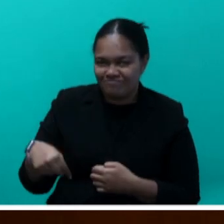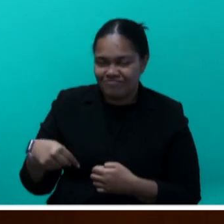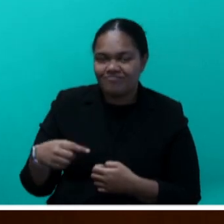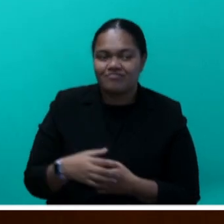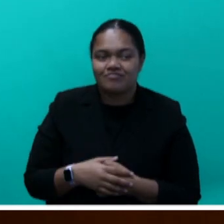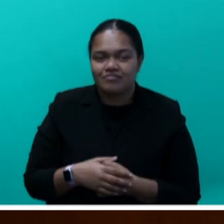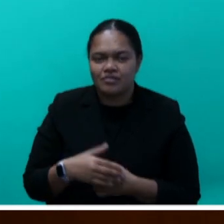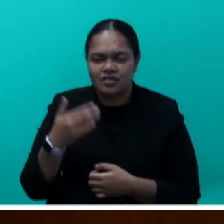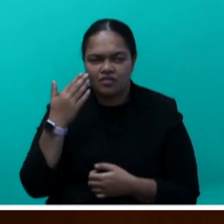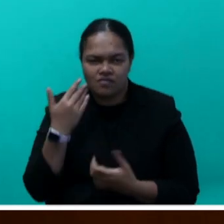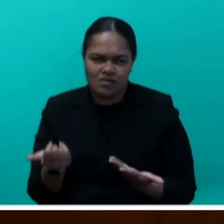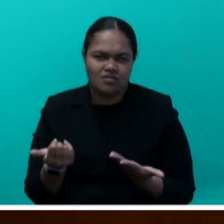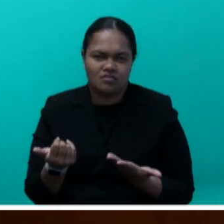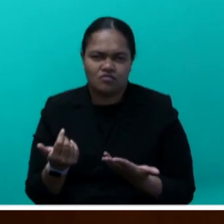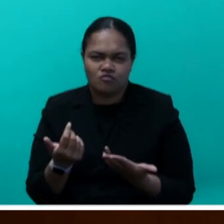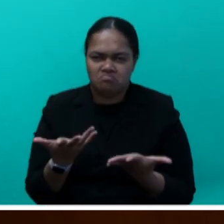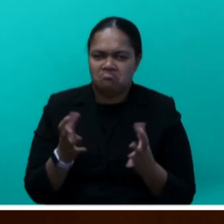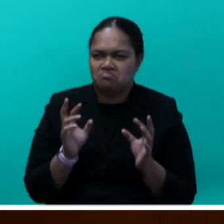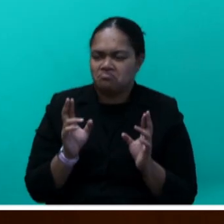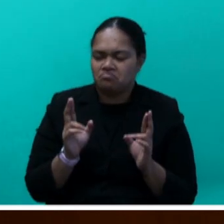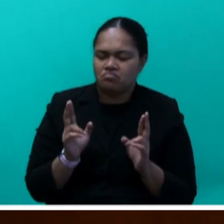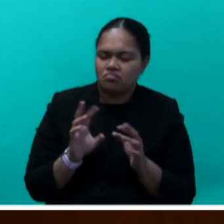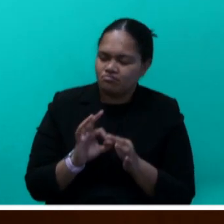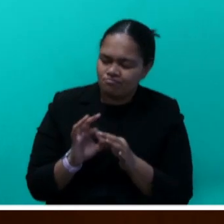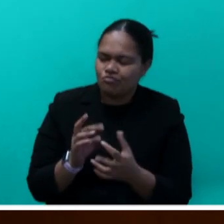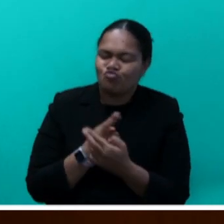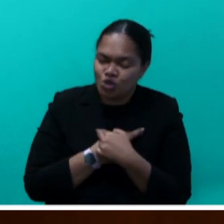on mutual respect and cooperation,